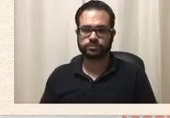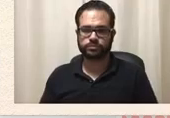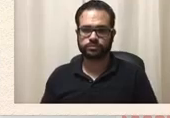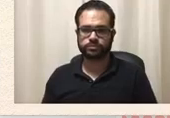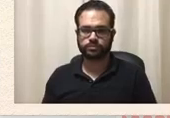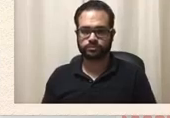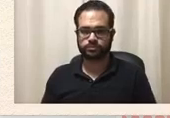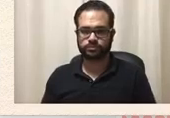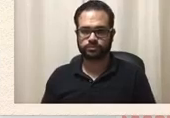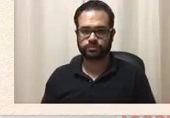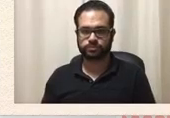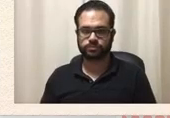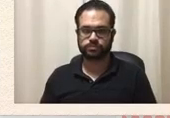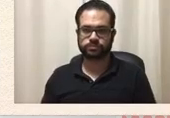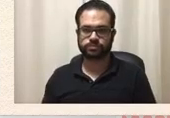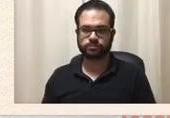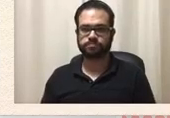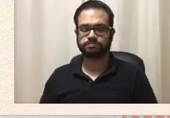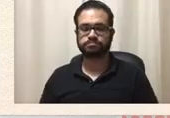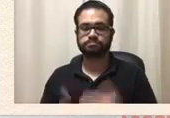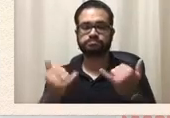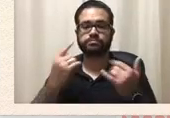Let's begin chapter 1.